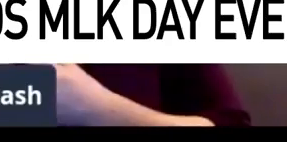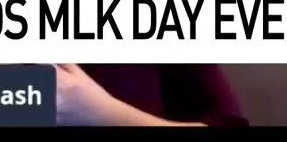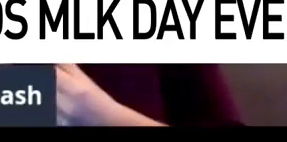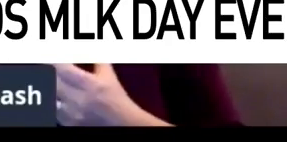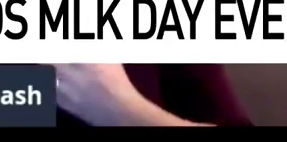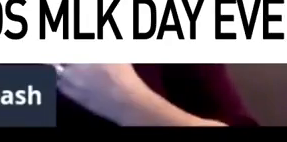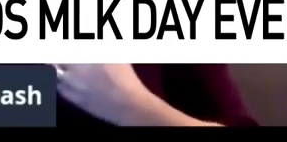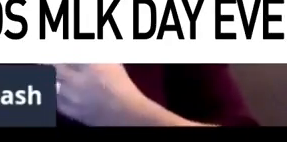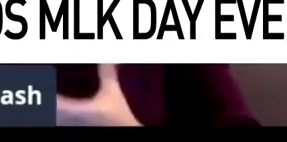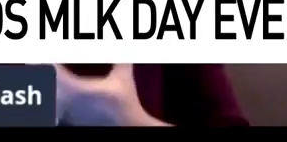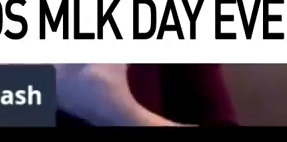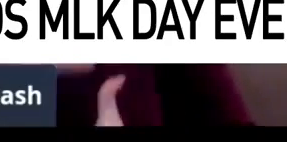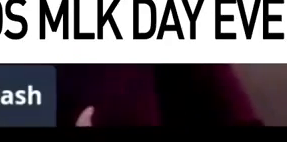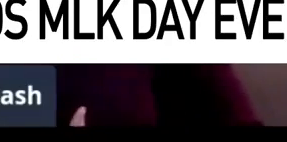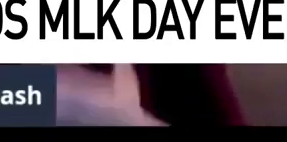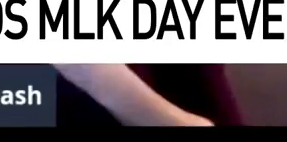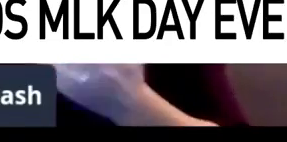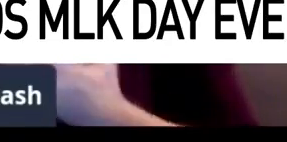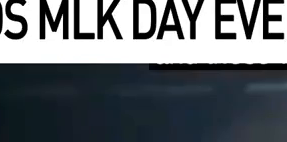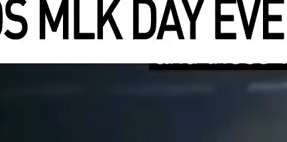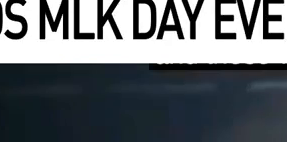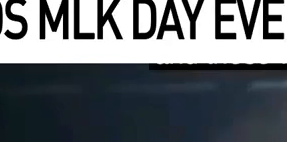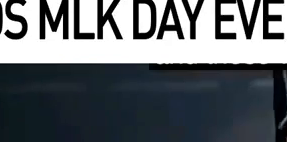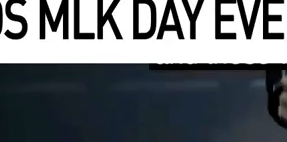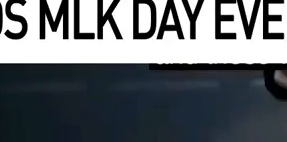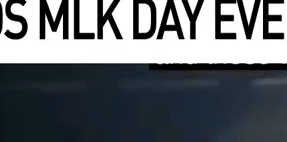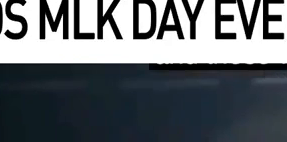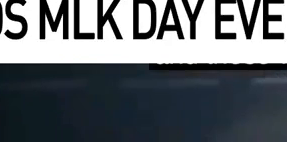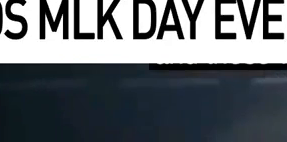key, yes, right, to our liberation.